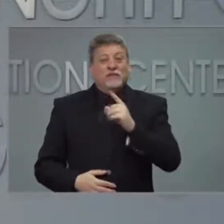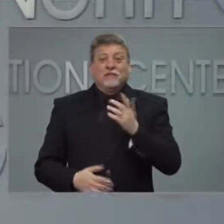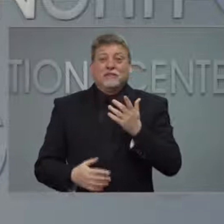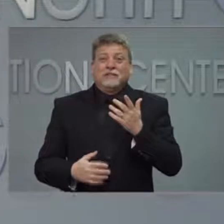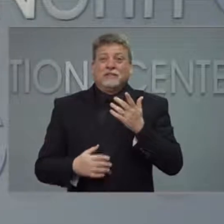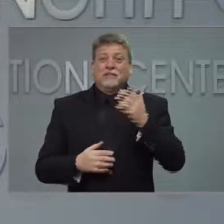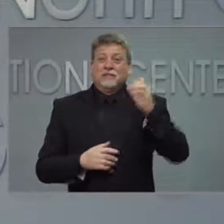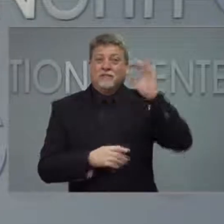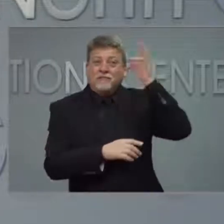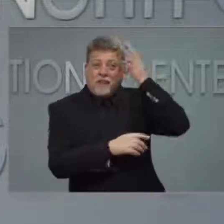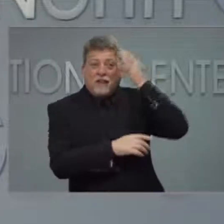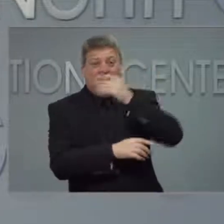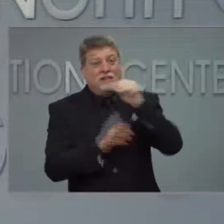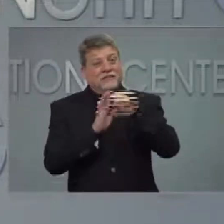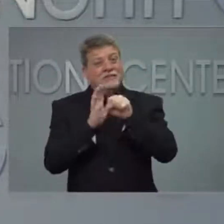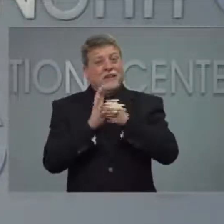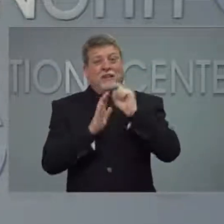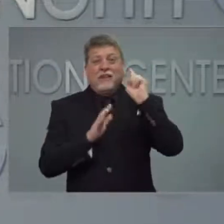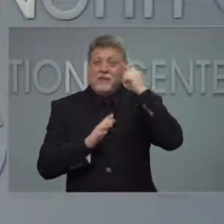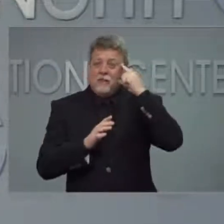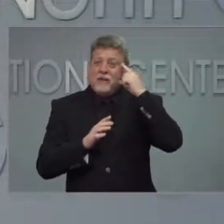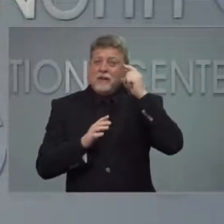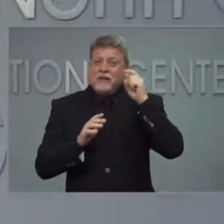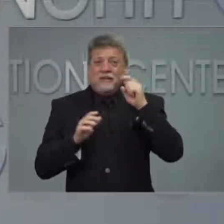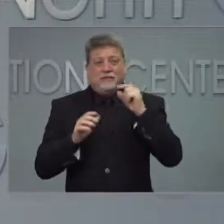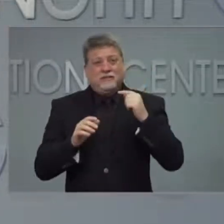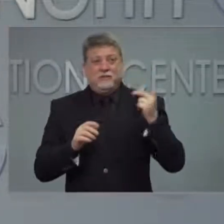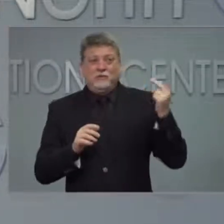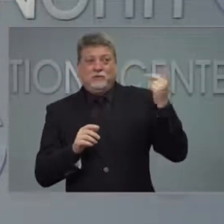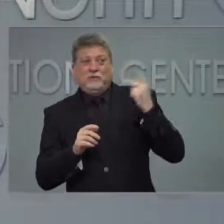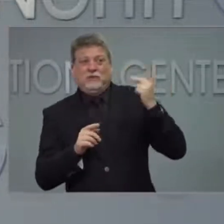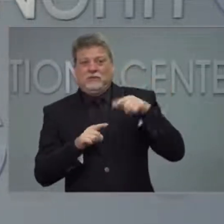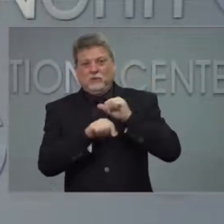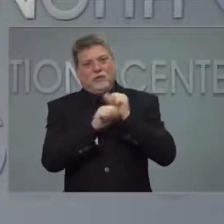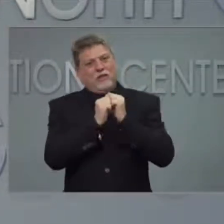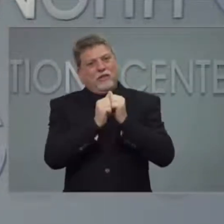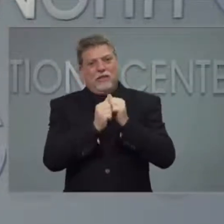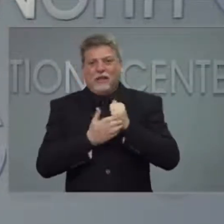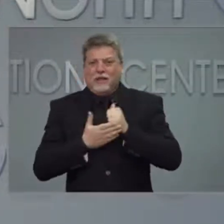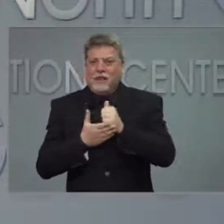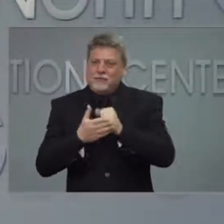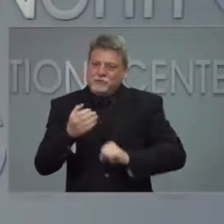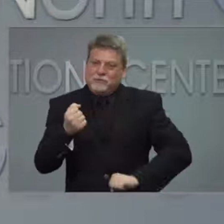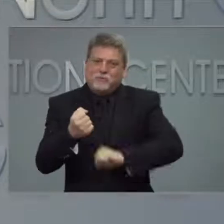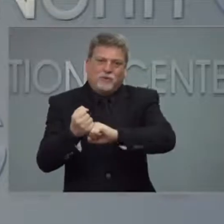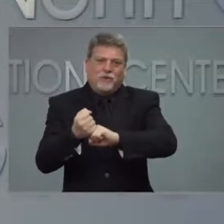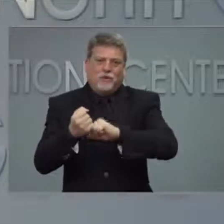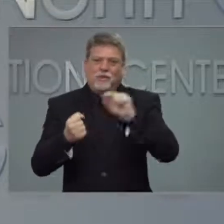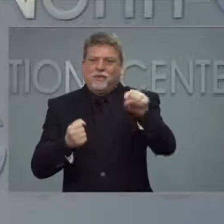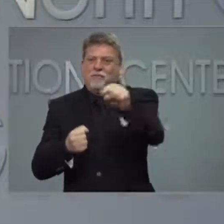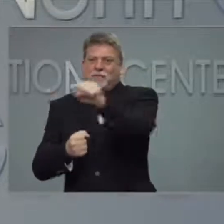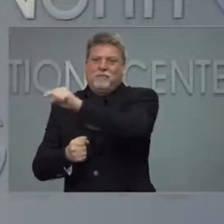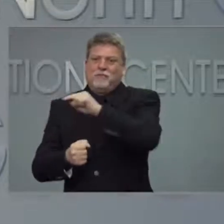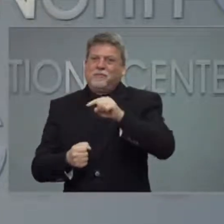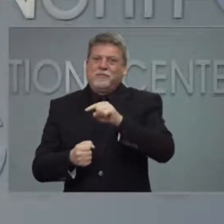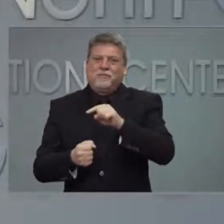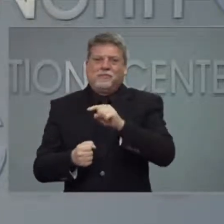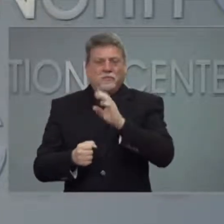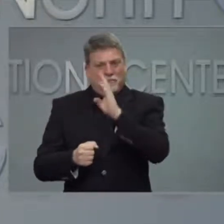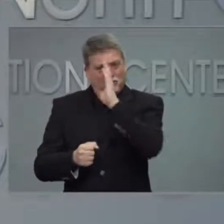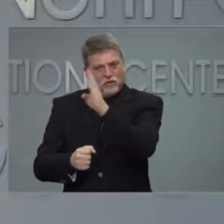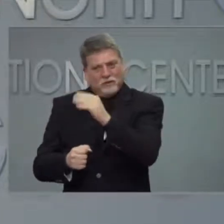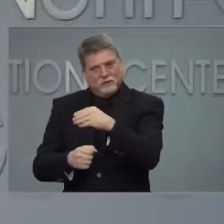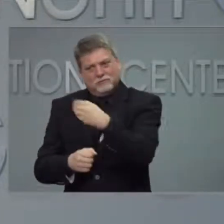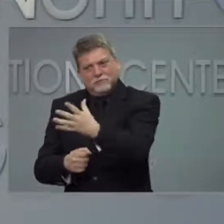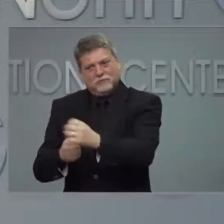continue to step up and to provide help to them directly, because that's an important part of